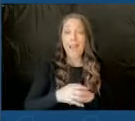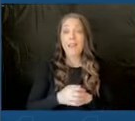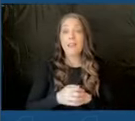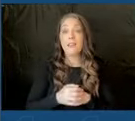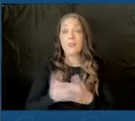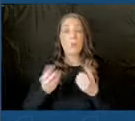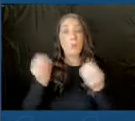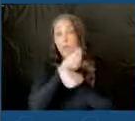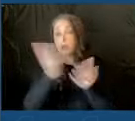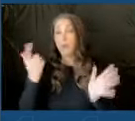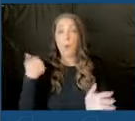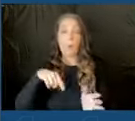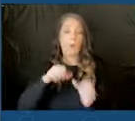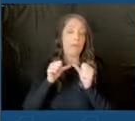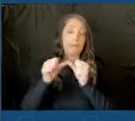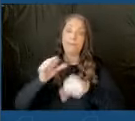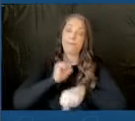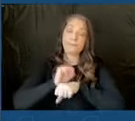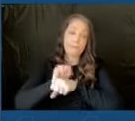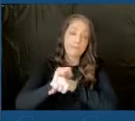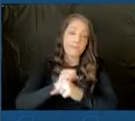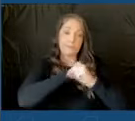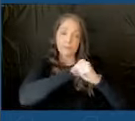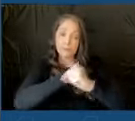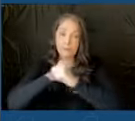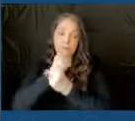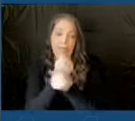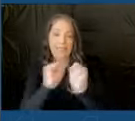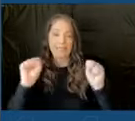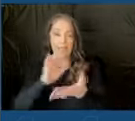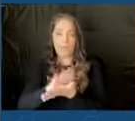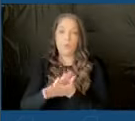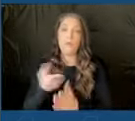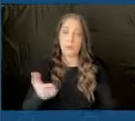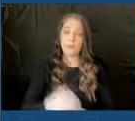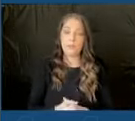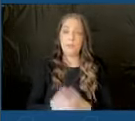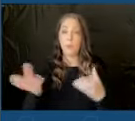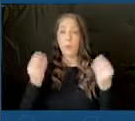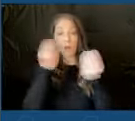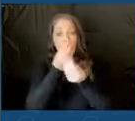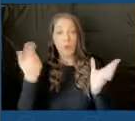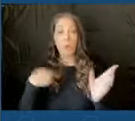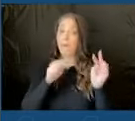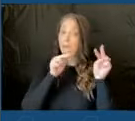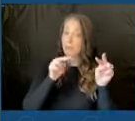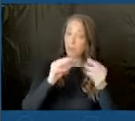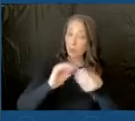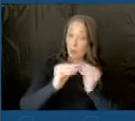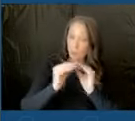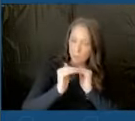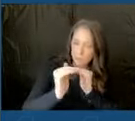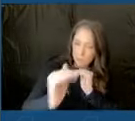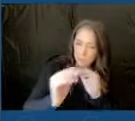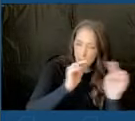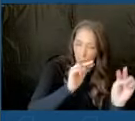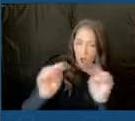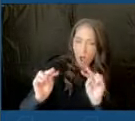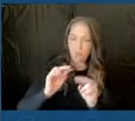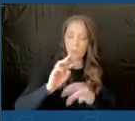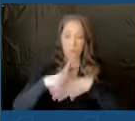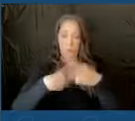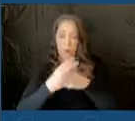we can to keep our children safe in schools. So I want to let everybody know we're going to continue watching the numbers. We're watching global trends. We're